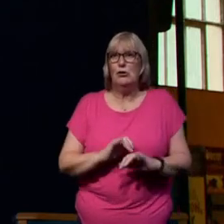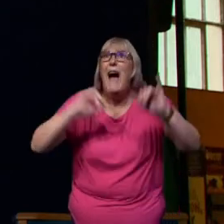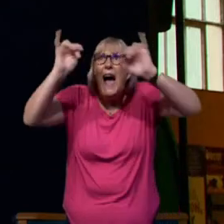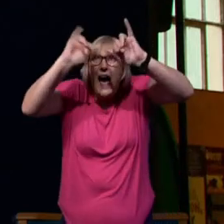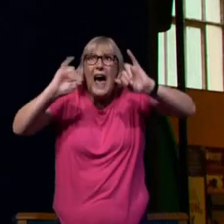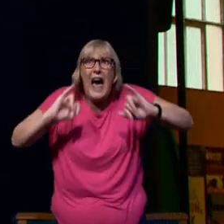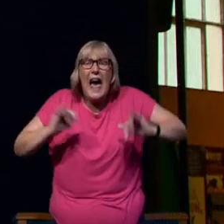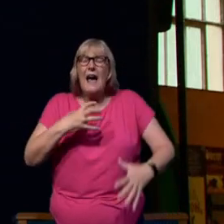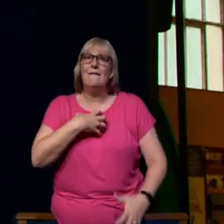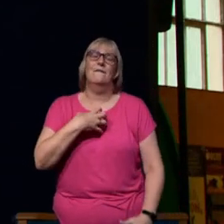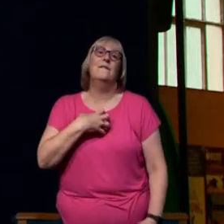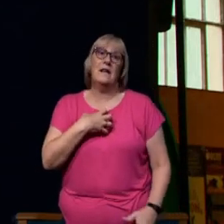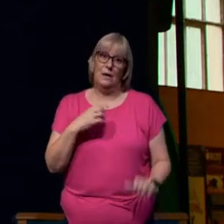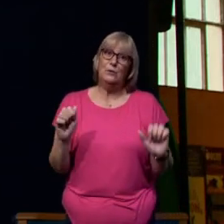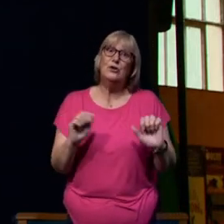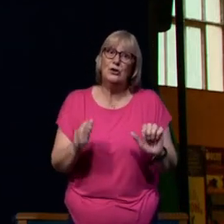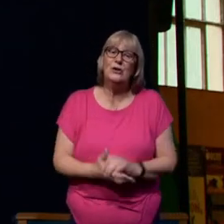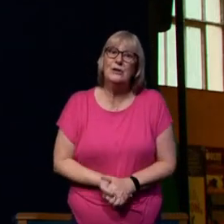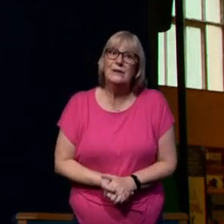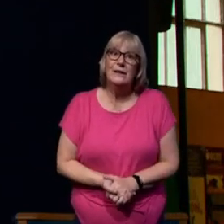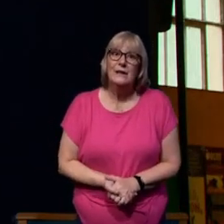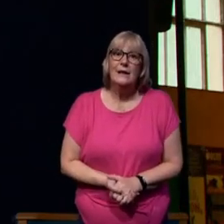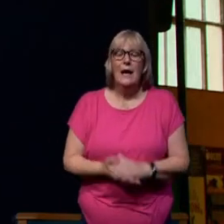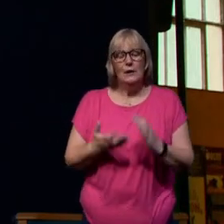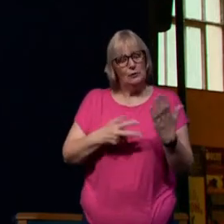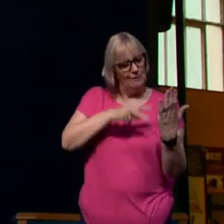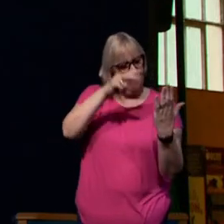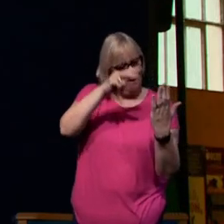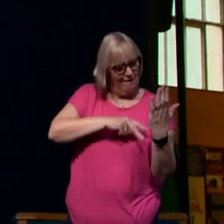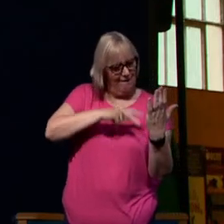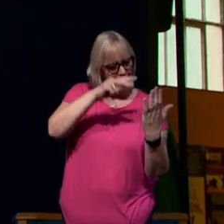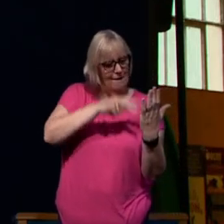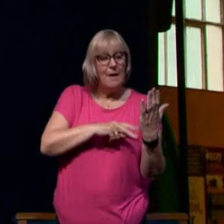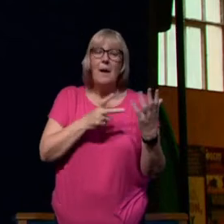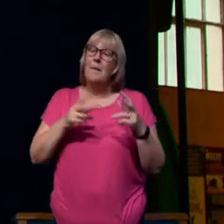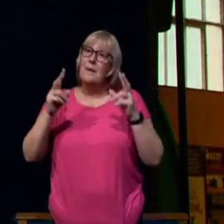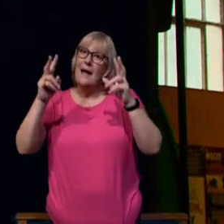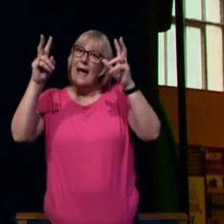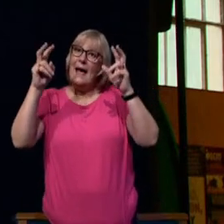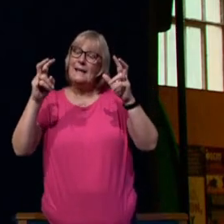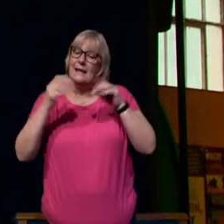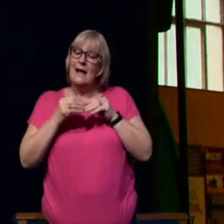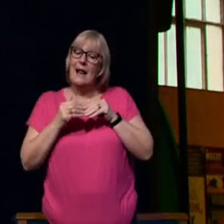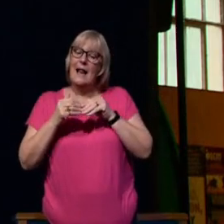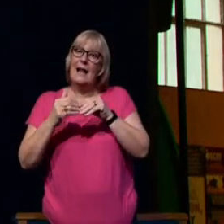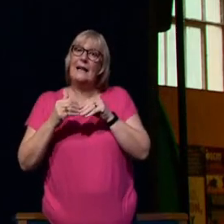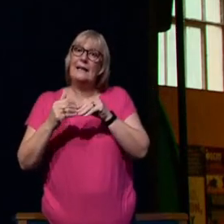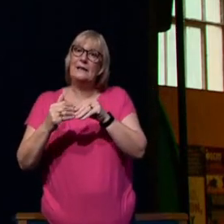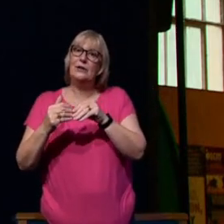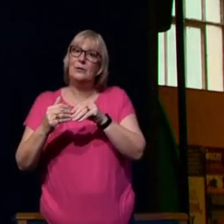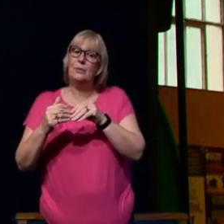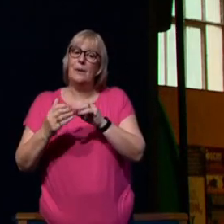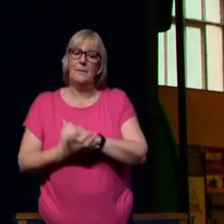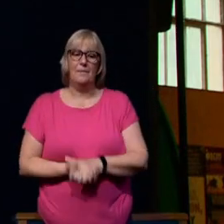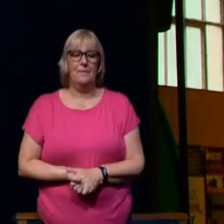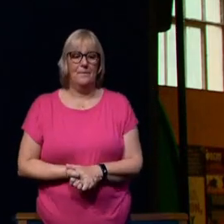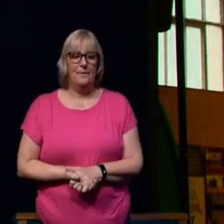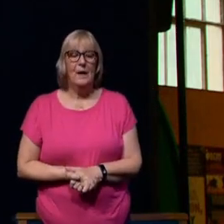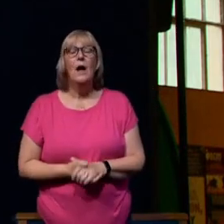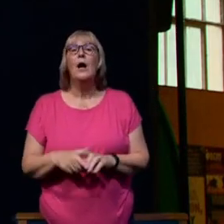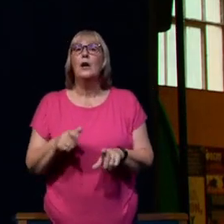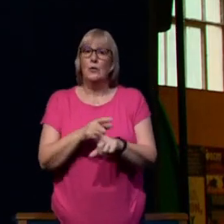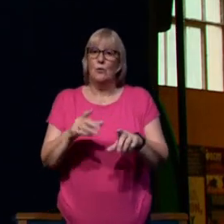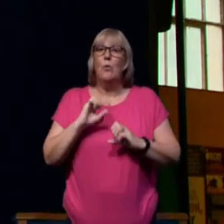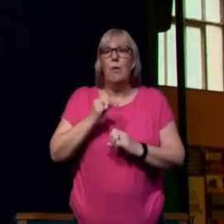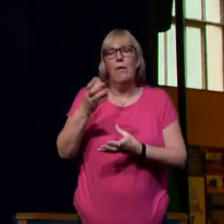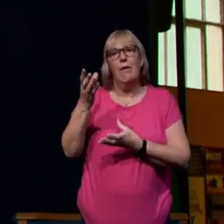it. And we're going to look at it now. Under the heading of leadership, its lessons will be evident, but